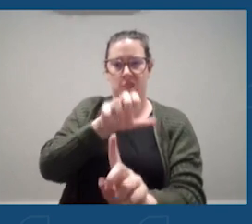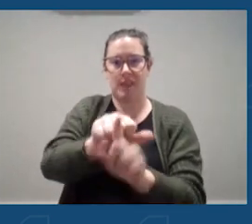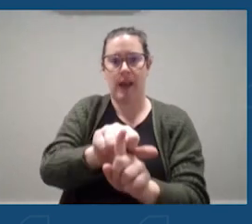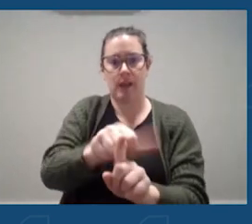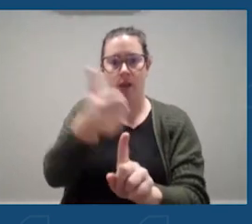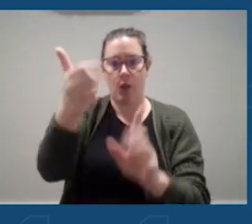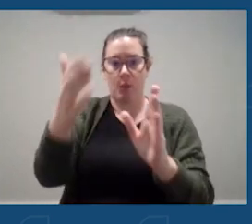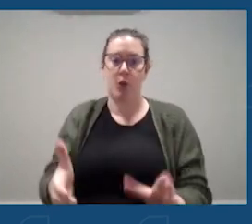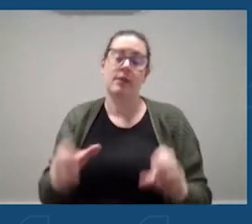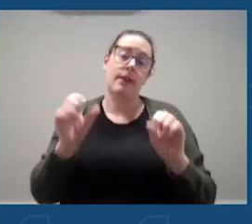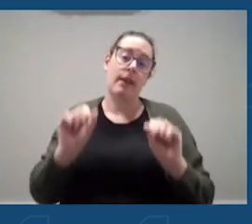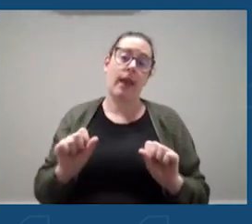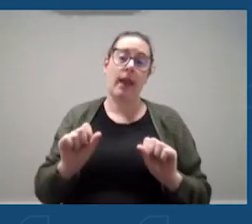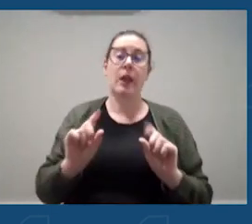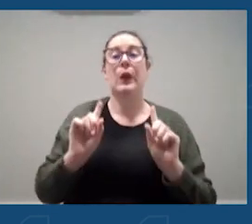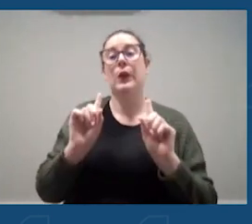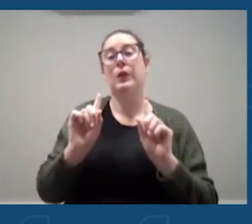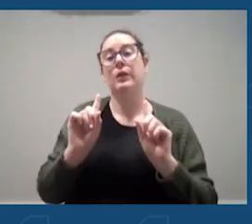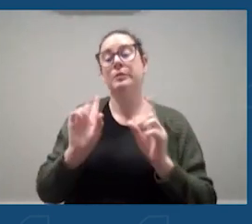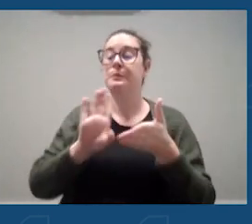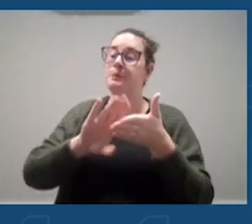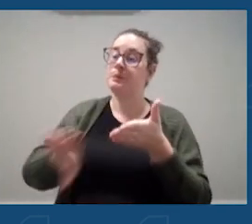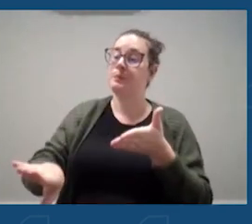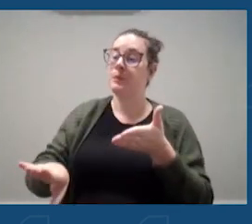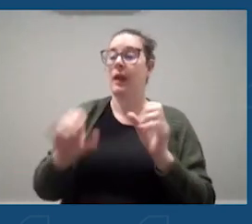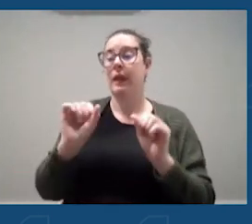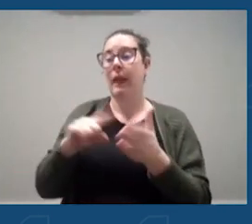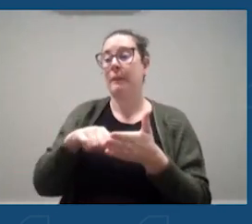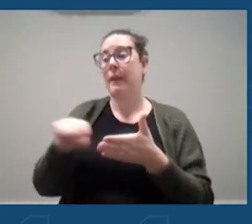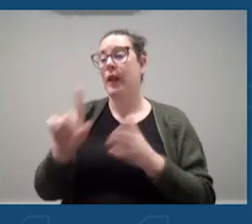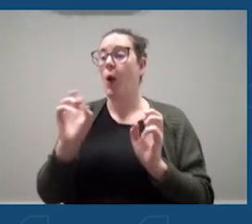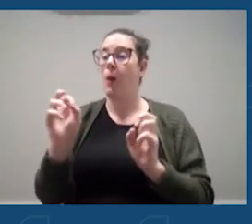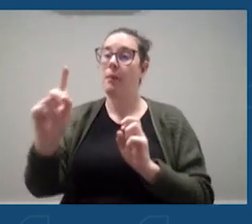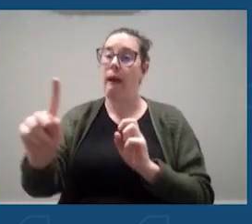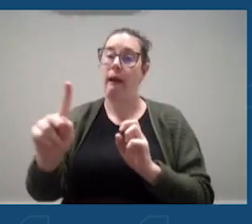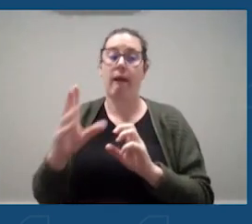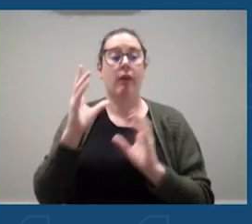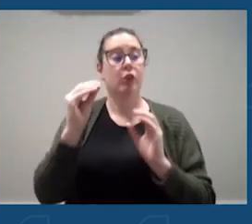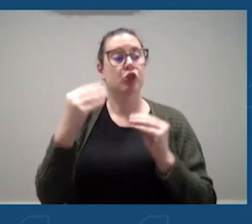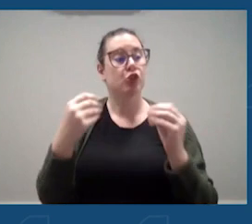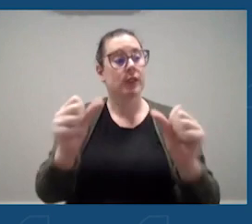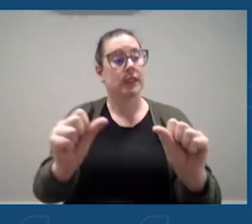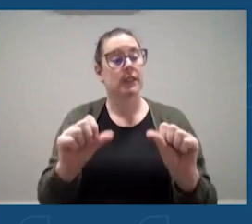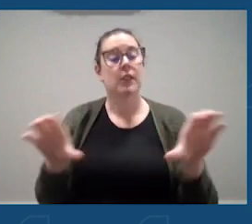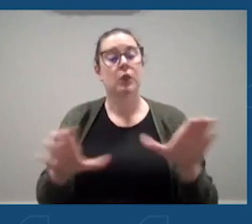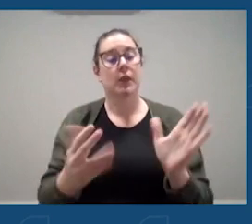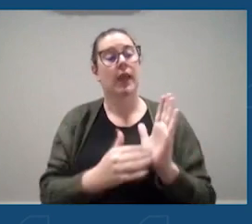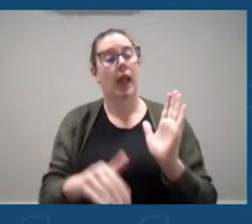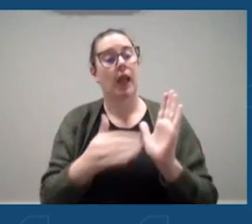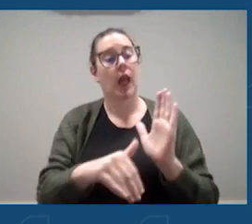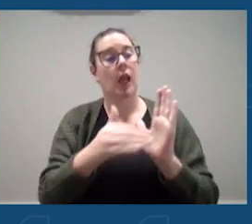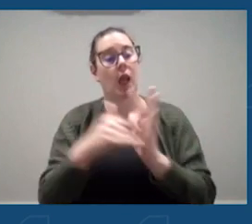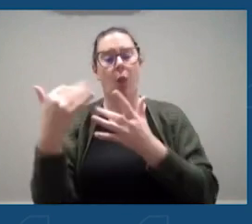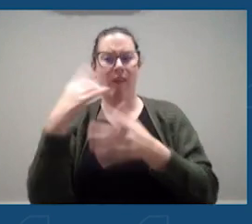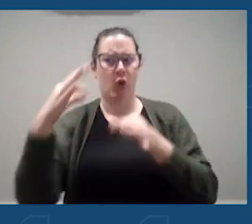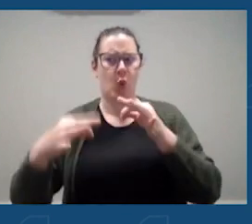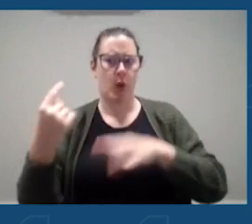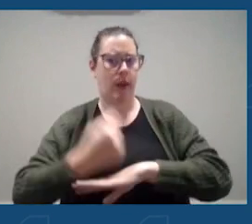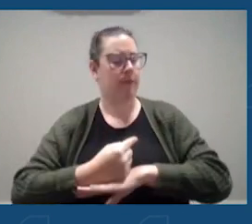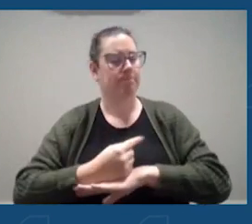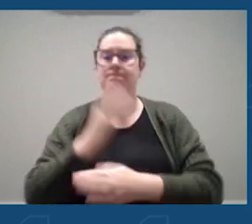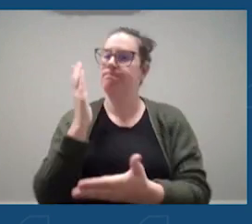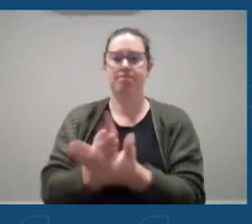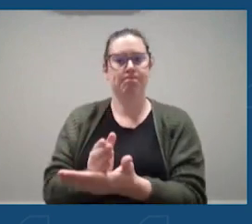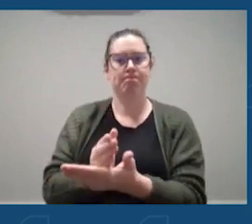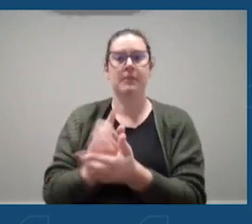ticket and be able to go back until their court date so they can go do it again and again and again? We stopped that with changes in the law that went